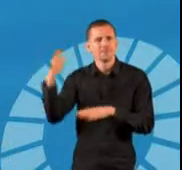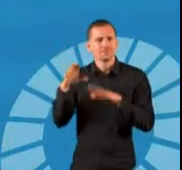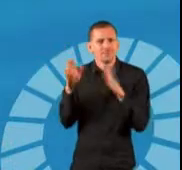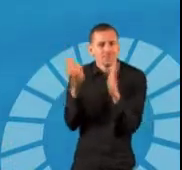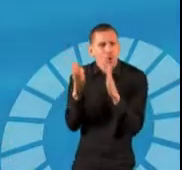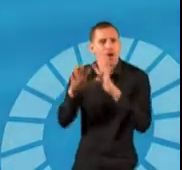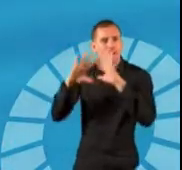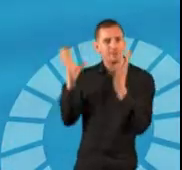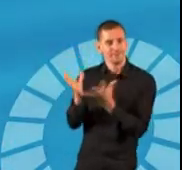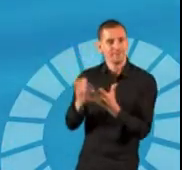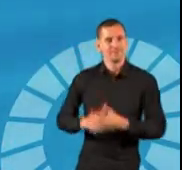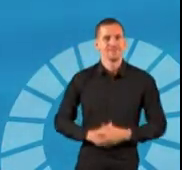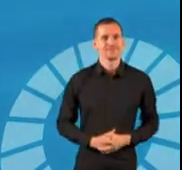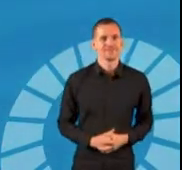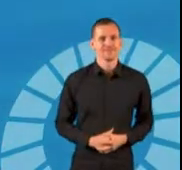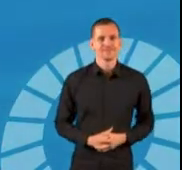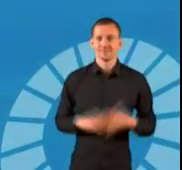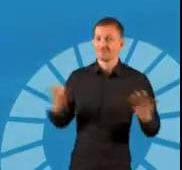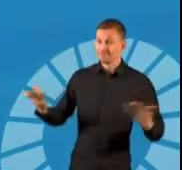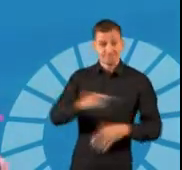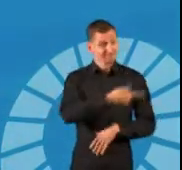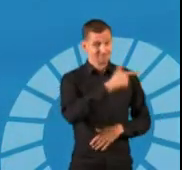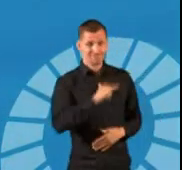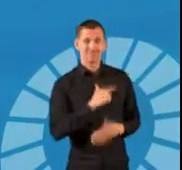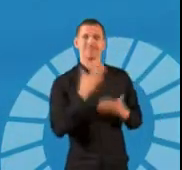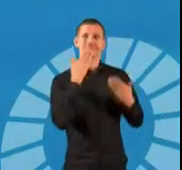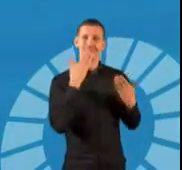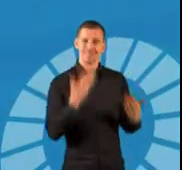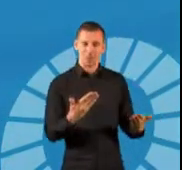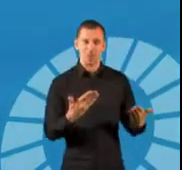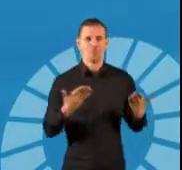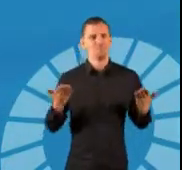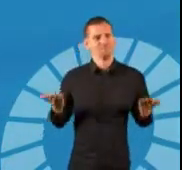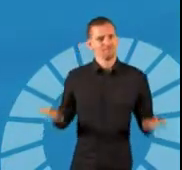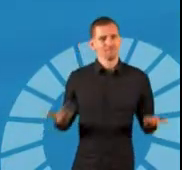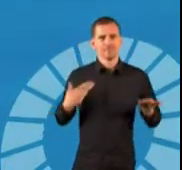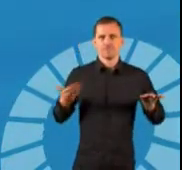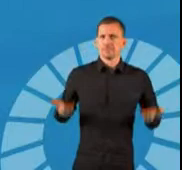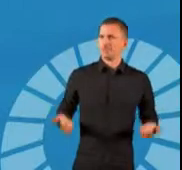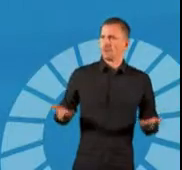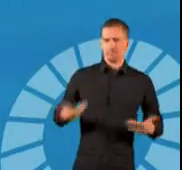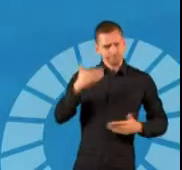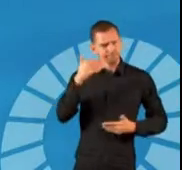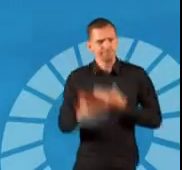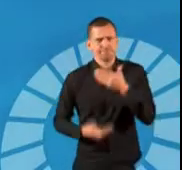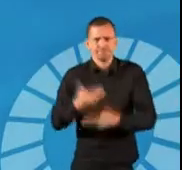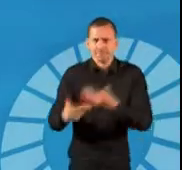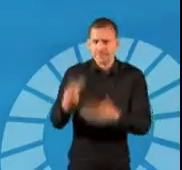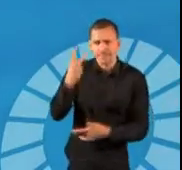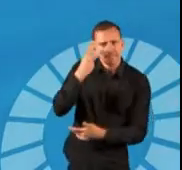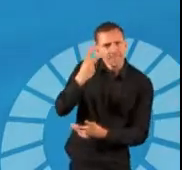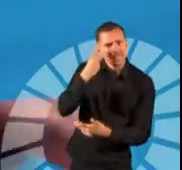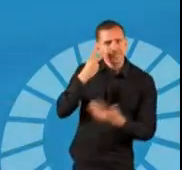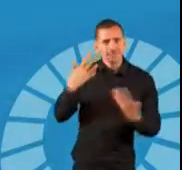for concrete results. And as youth, we are saying we are here and we mean